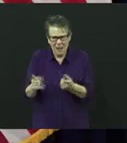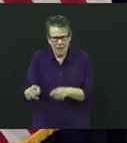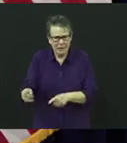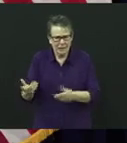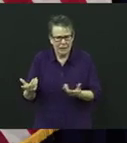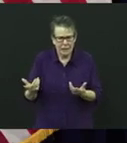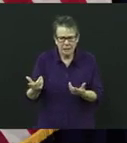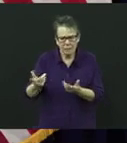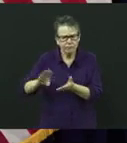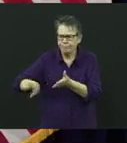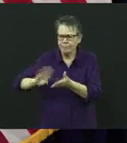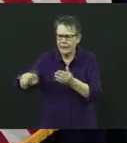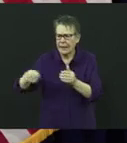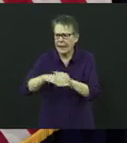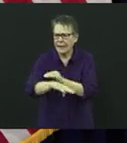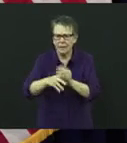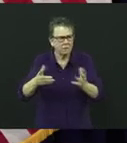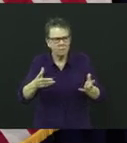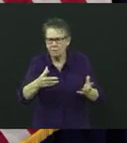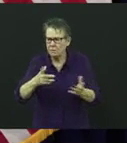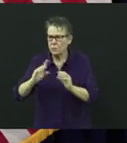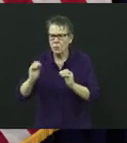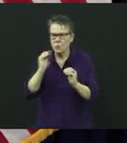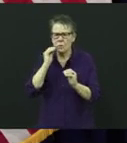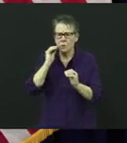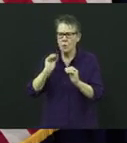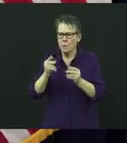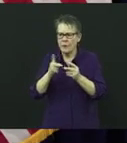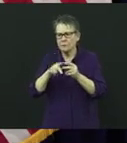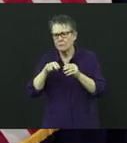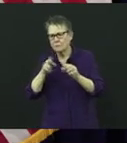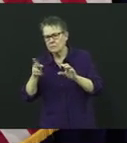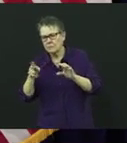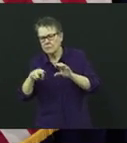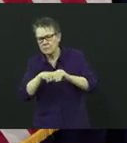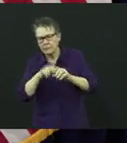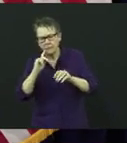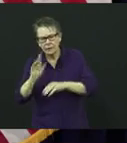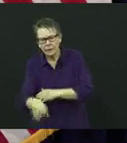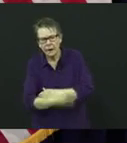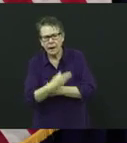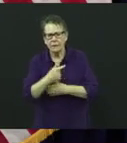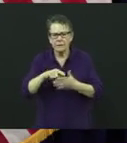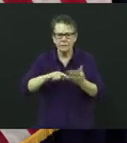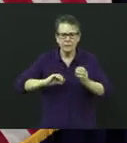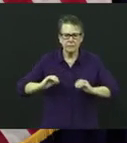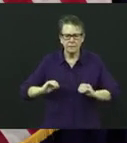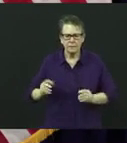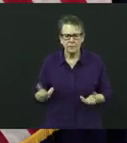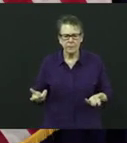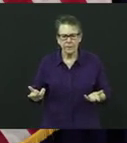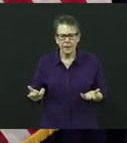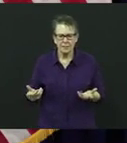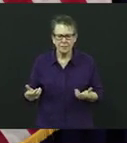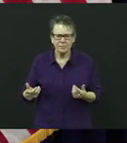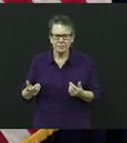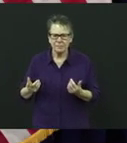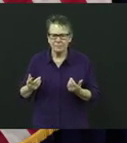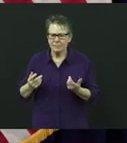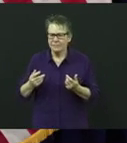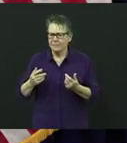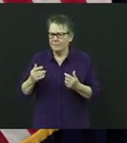color on that. Post office, first time I've been asked the question, but it seems to me it's a similar reality to our retail workers in many respects